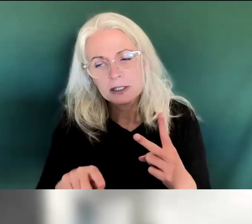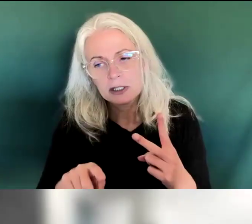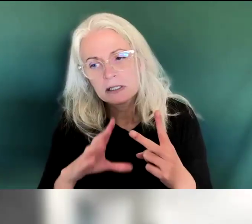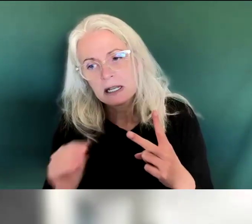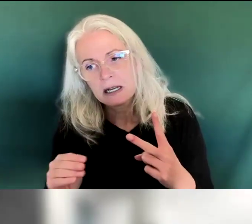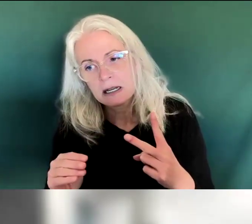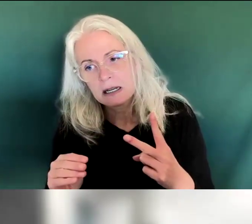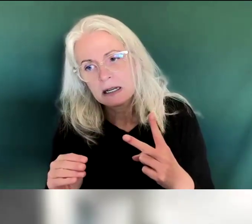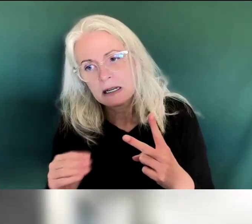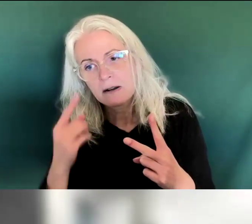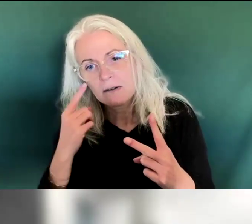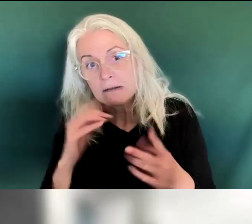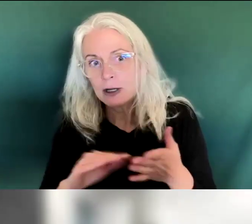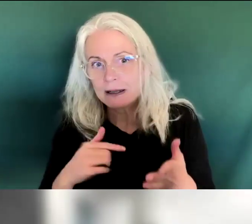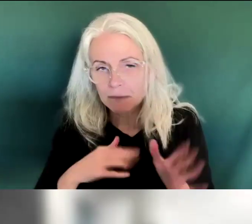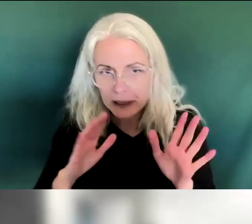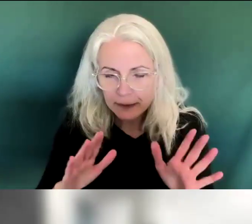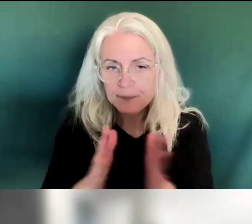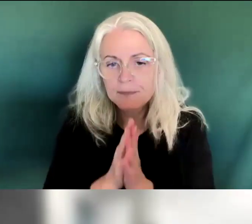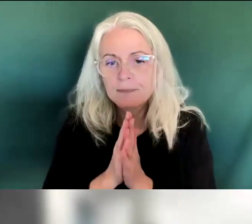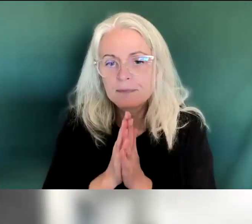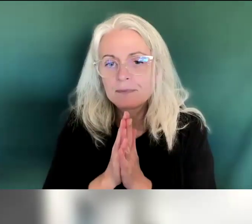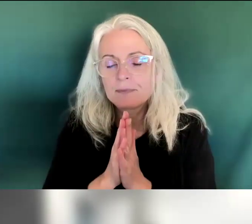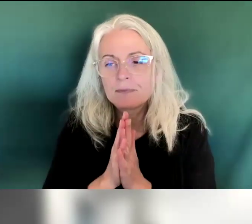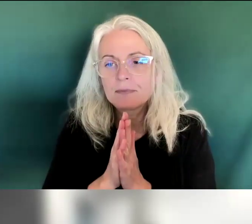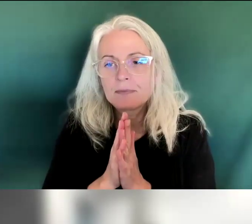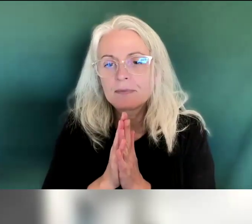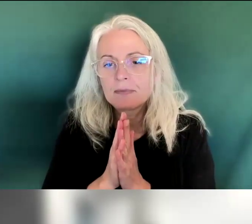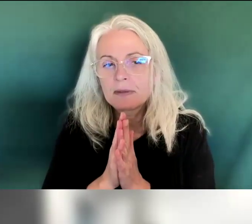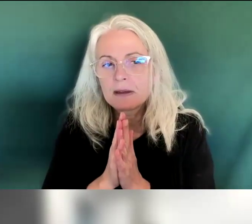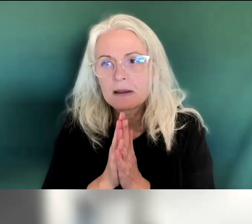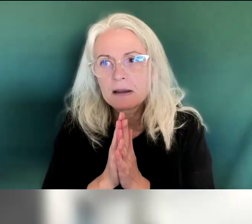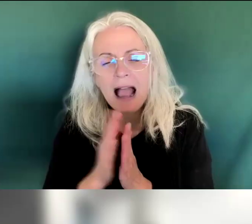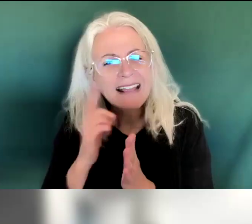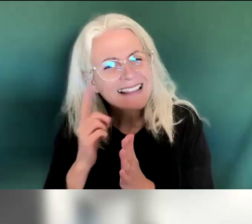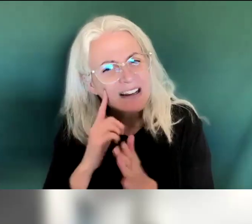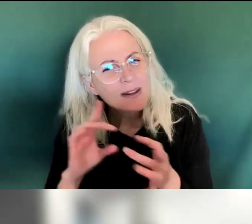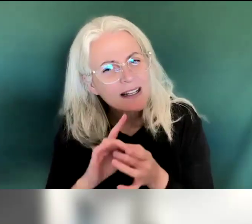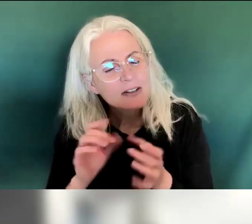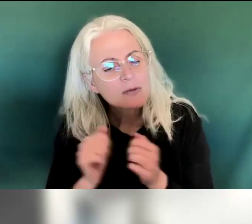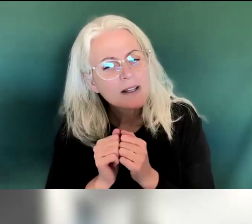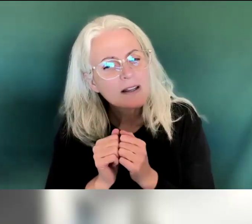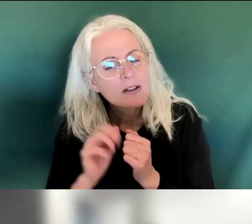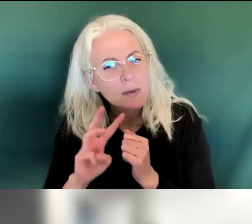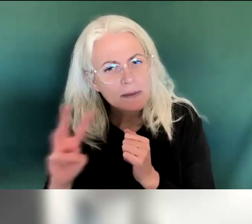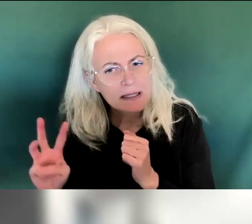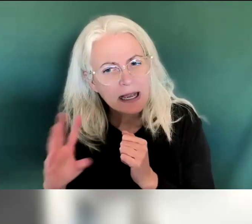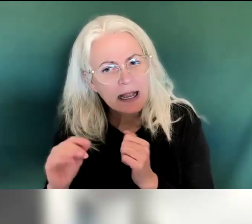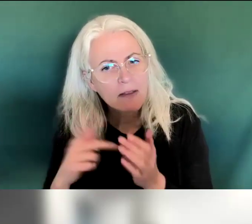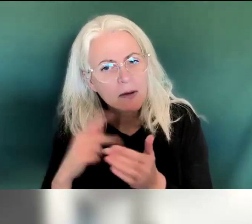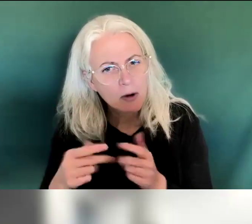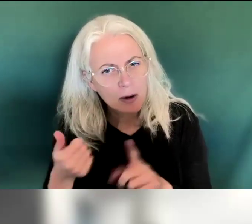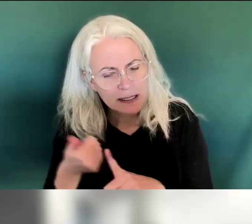so forgive me. The I think in relation to the website and the